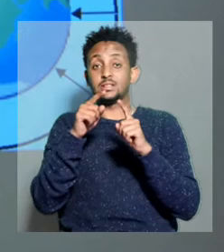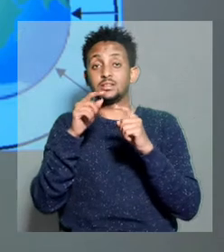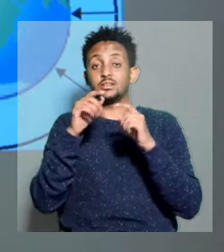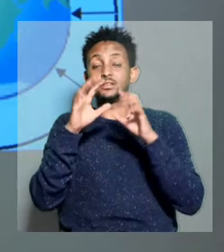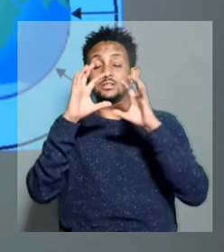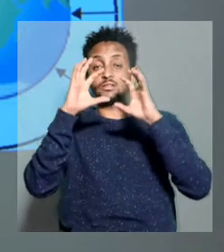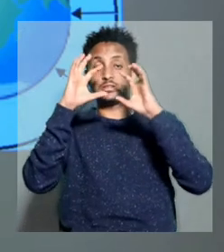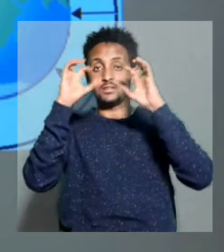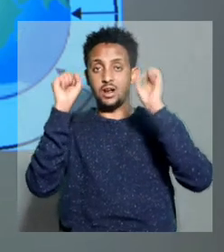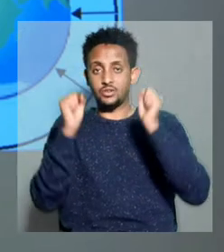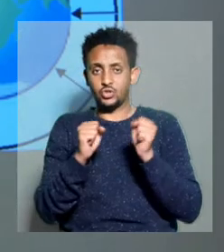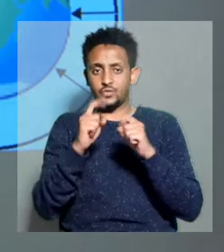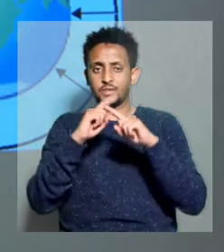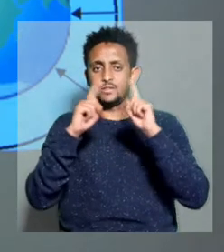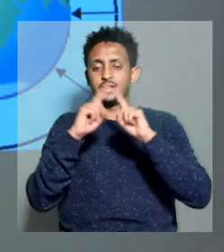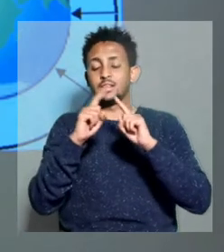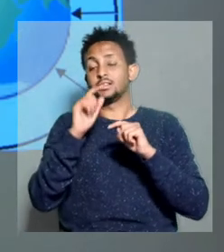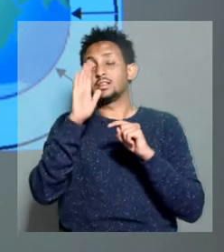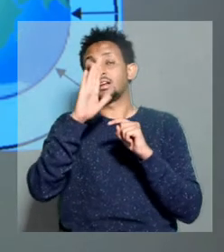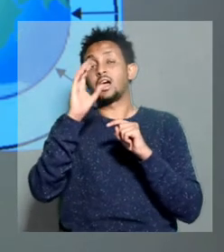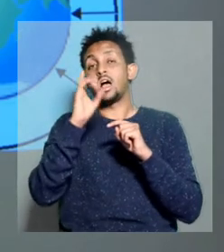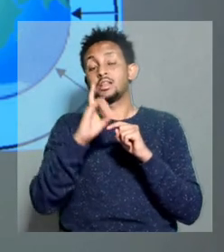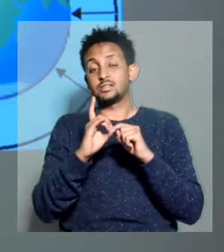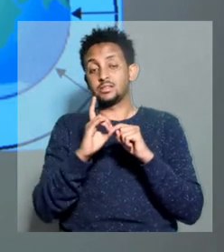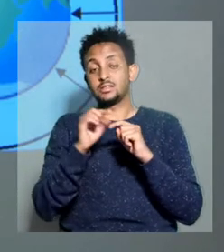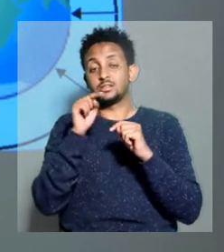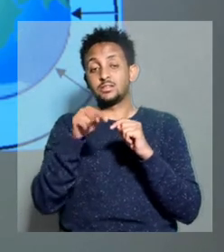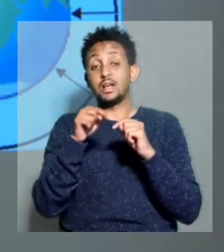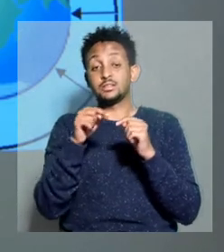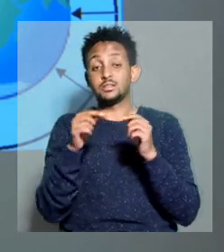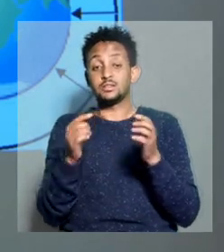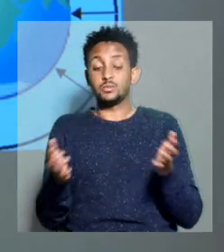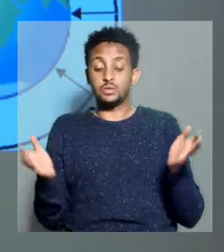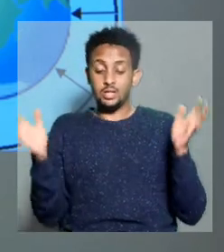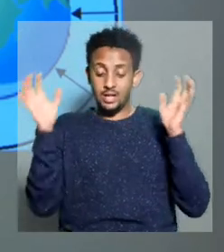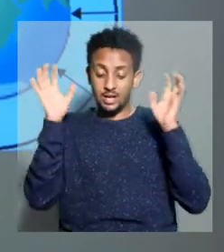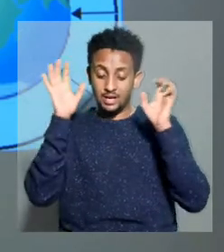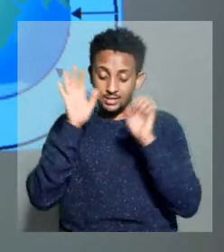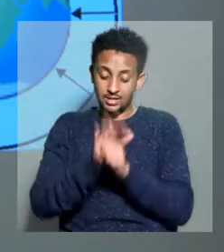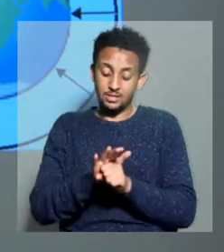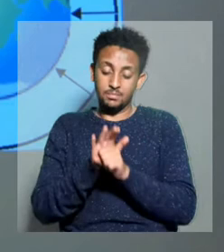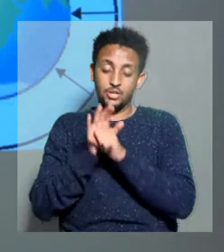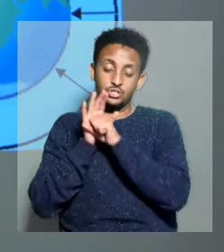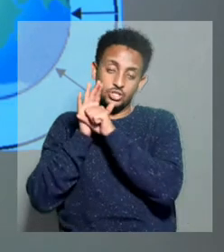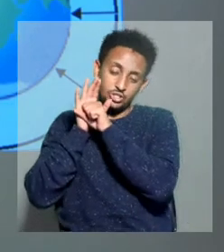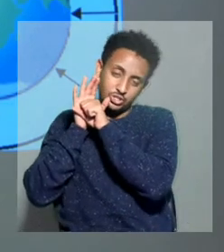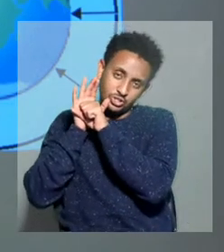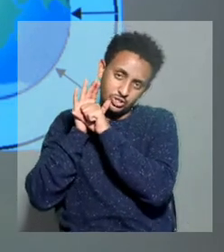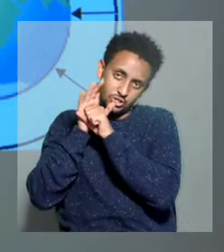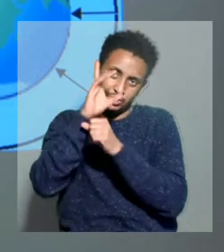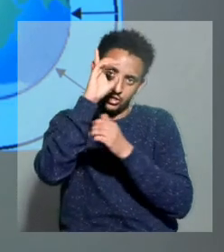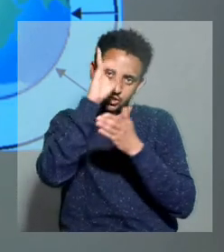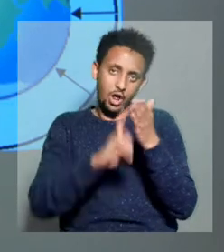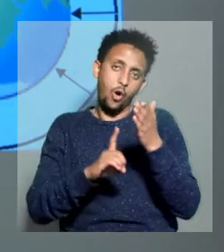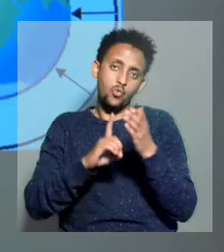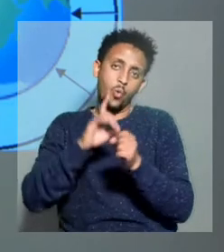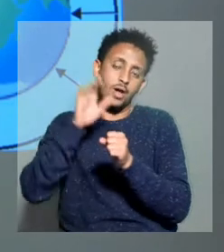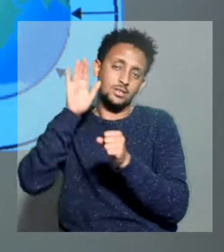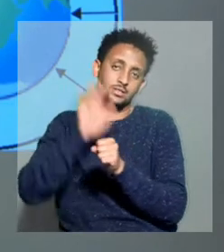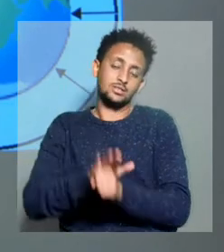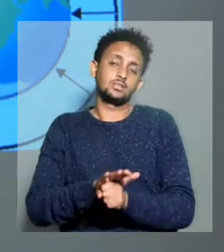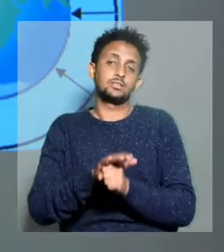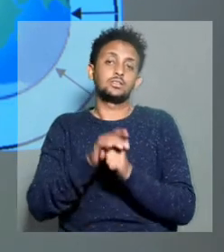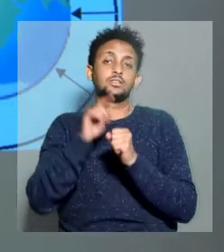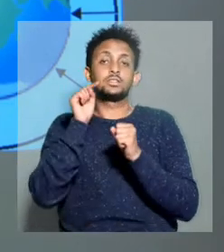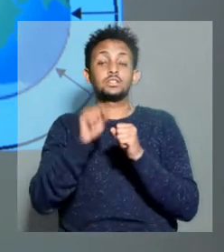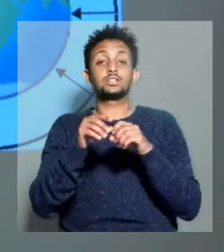blanket-like structure of different gas above us. So that will exert pressure downward on our surface. Therefore,